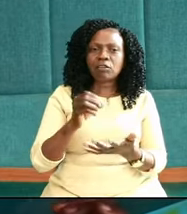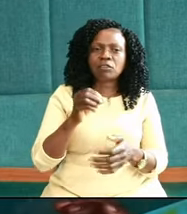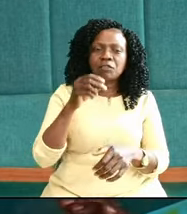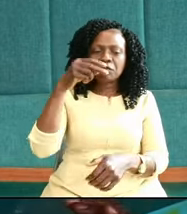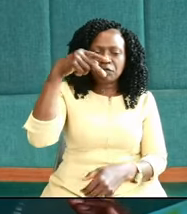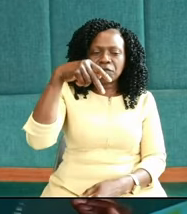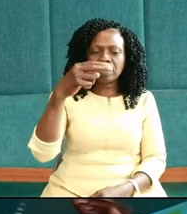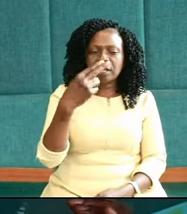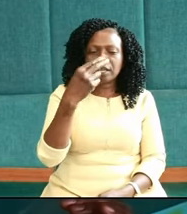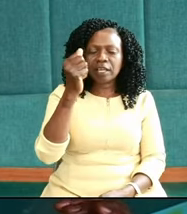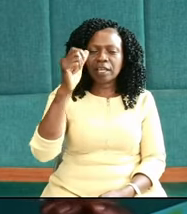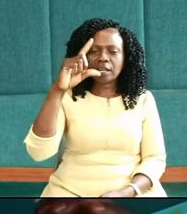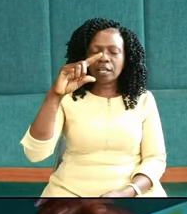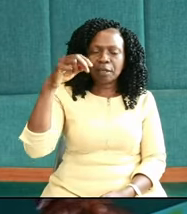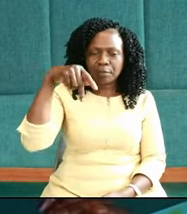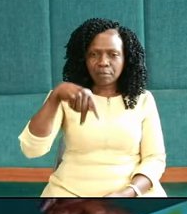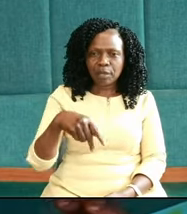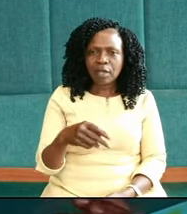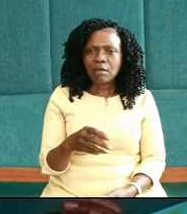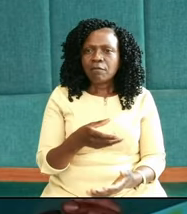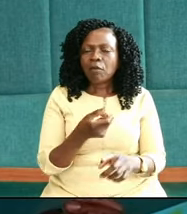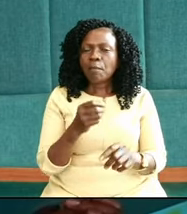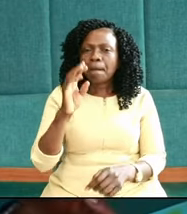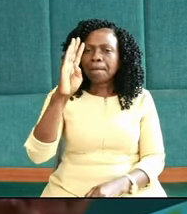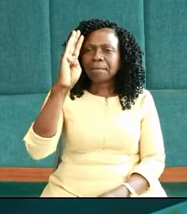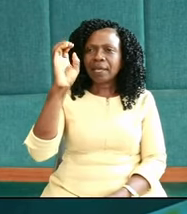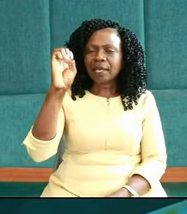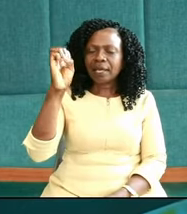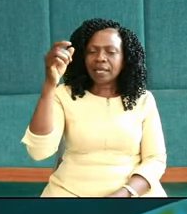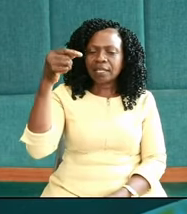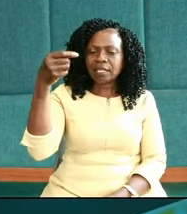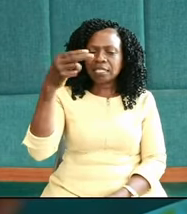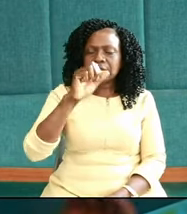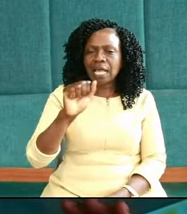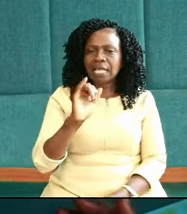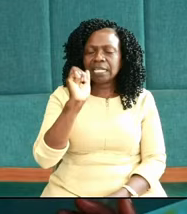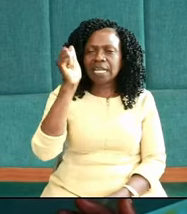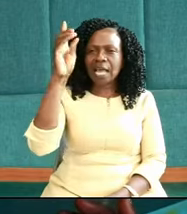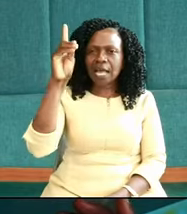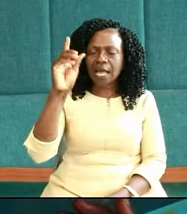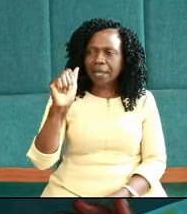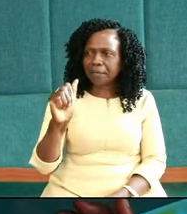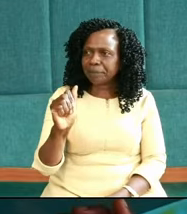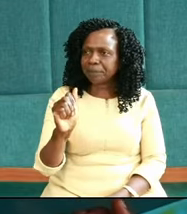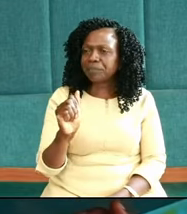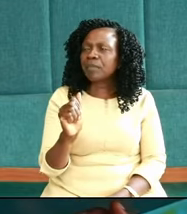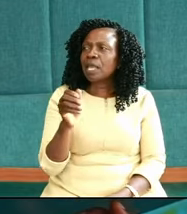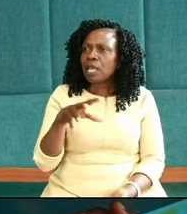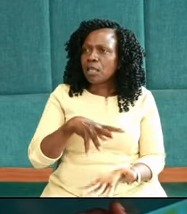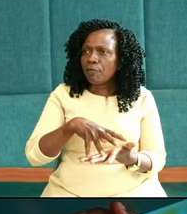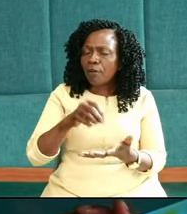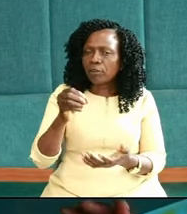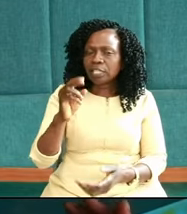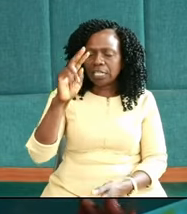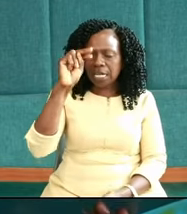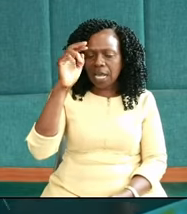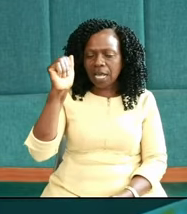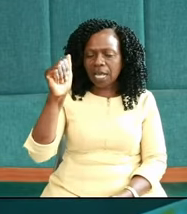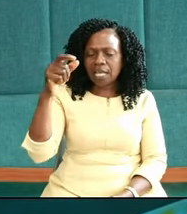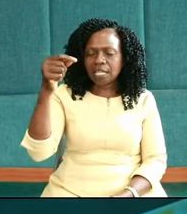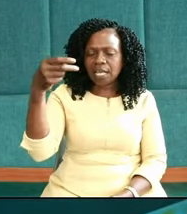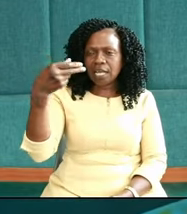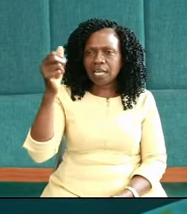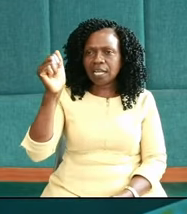me." Now Philip was from Bethsaida, the city of Andrew and Peter. Philip found Nathanael and said